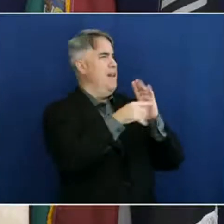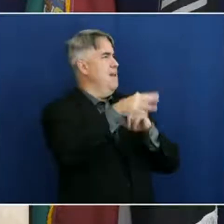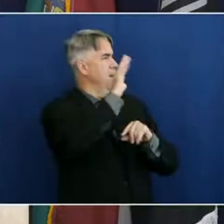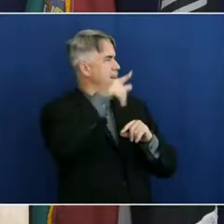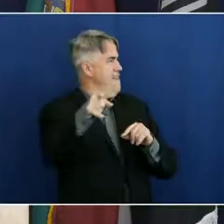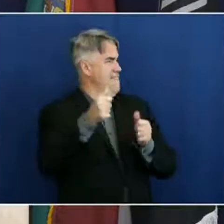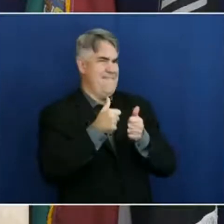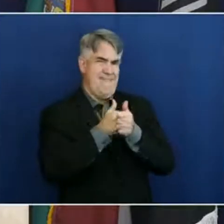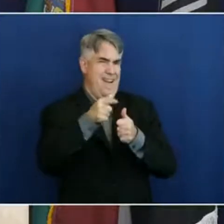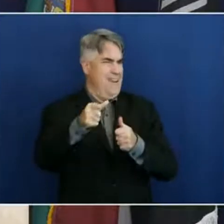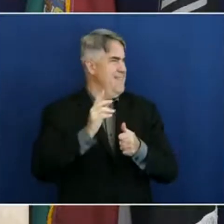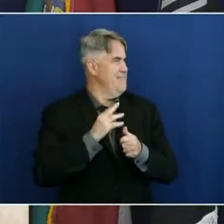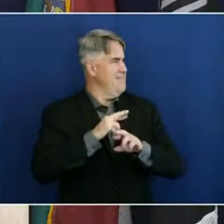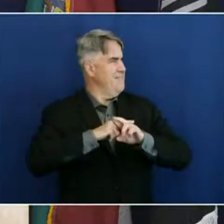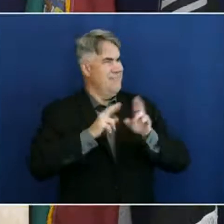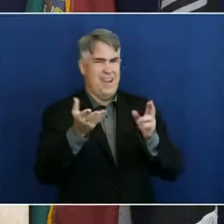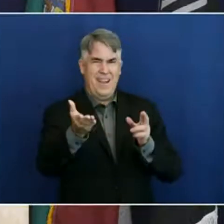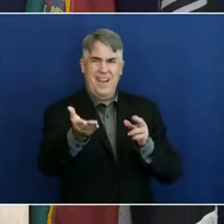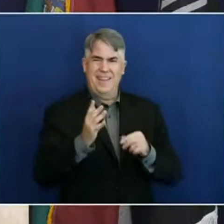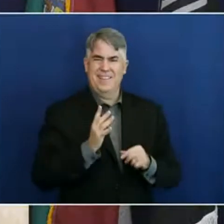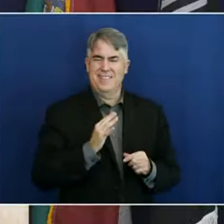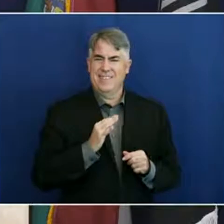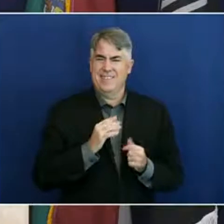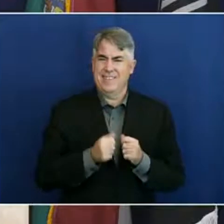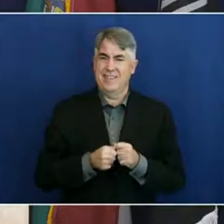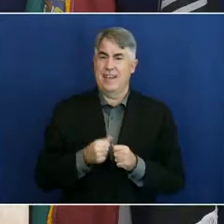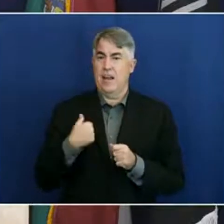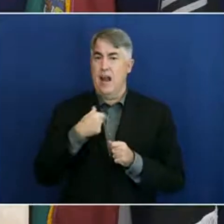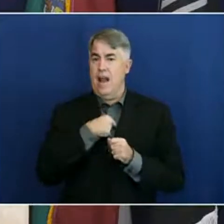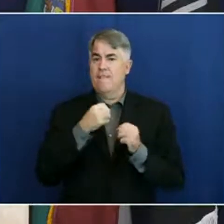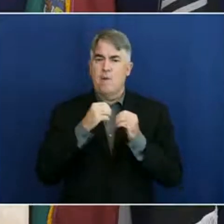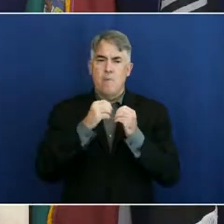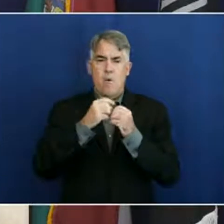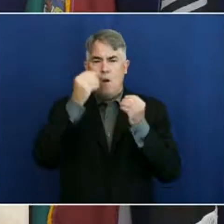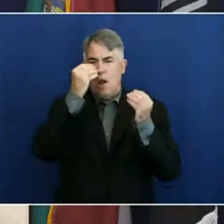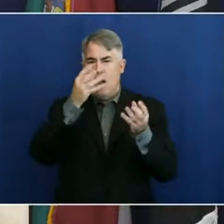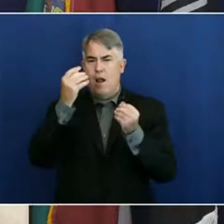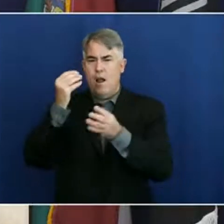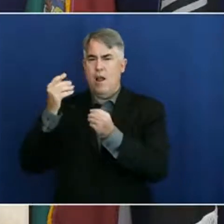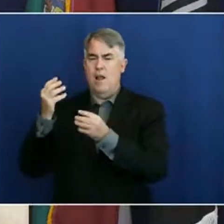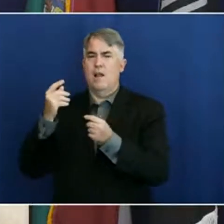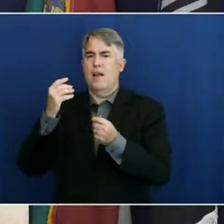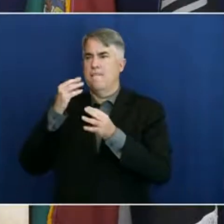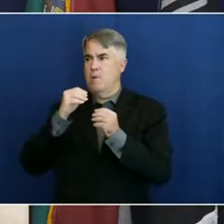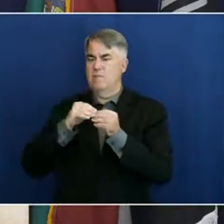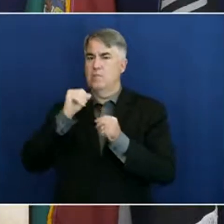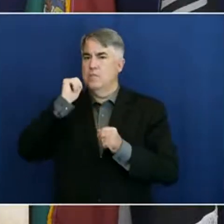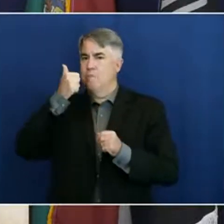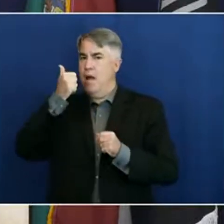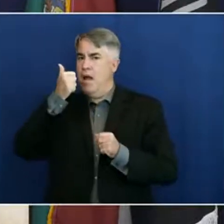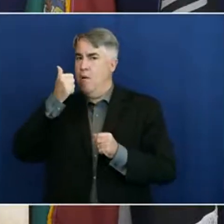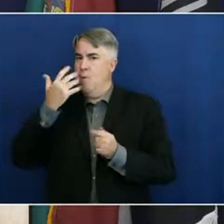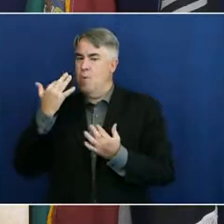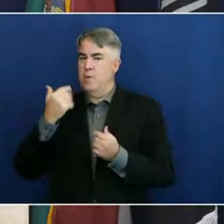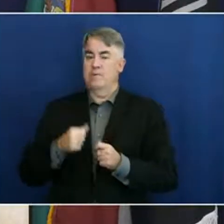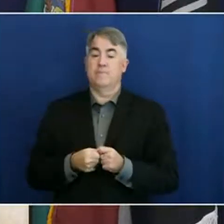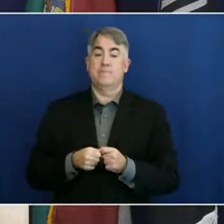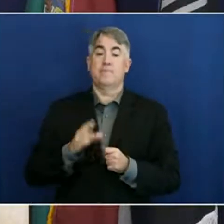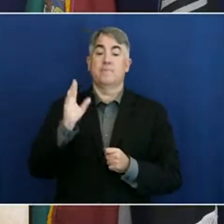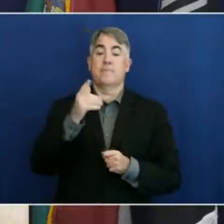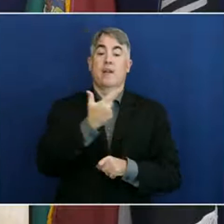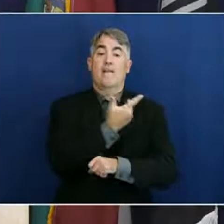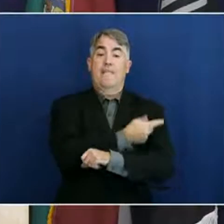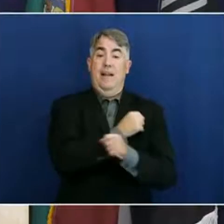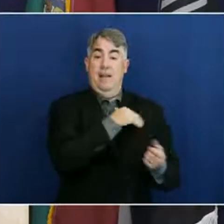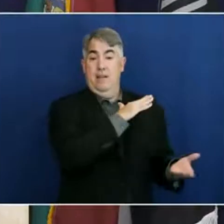show people how they can sign up, and we'll have details on that coming in the next few days. In terms of vaccine allotment, it's a steady stream.